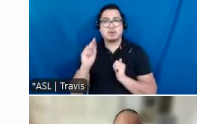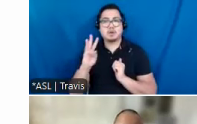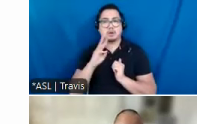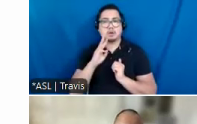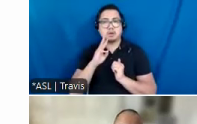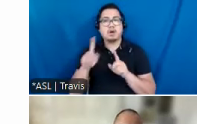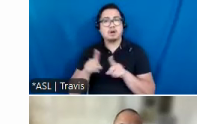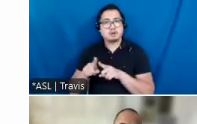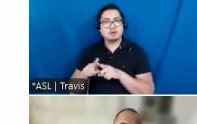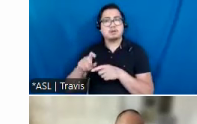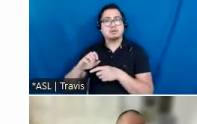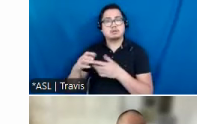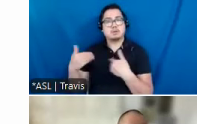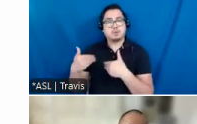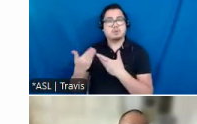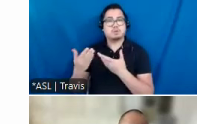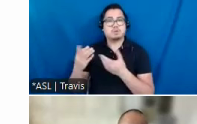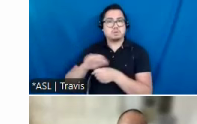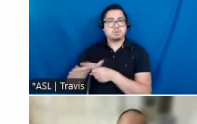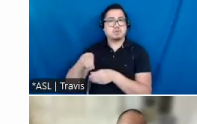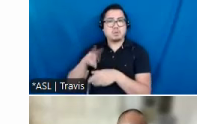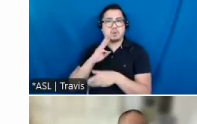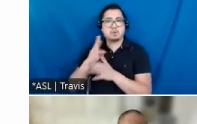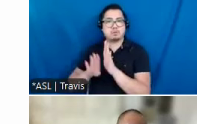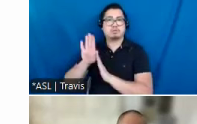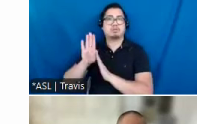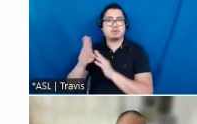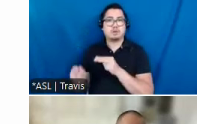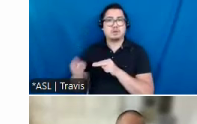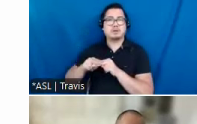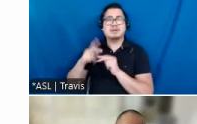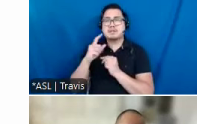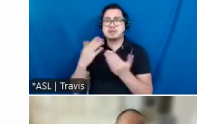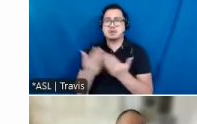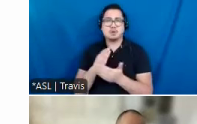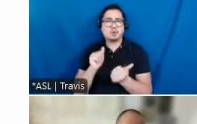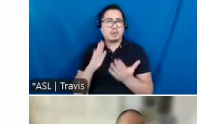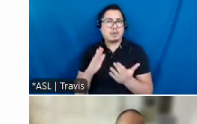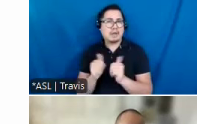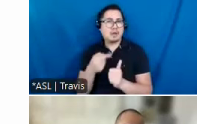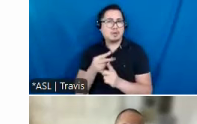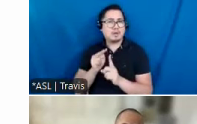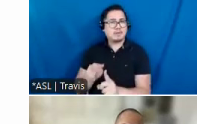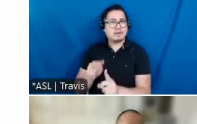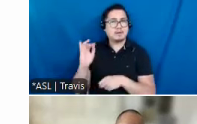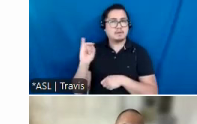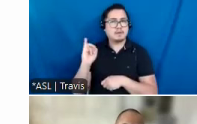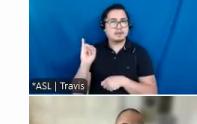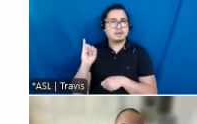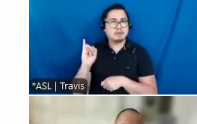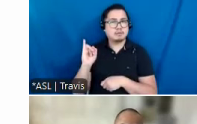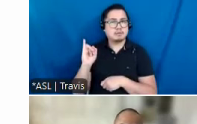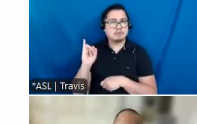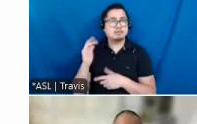also increase. I do caution, though, because this is a pretty new way for us to be able to track infections. And just